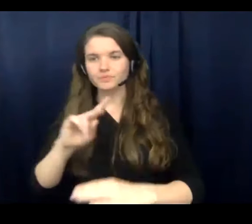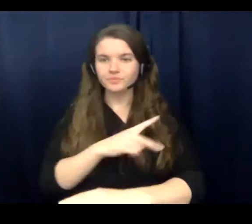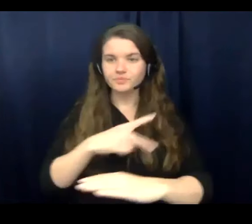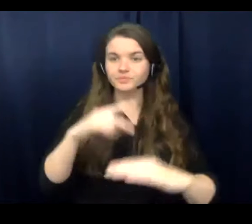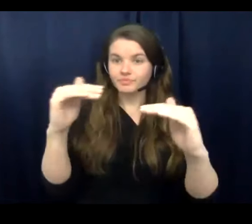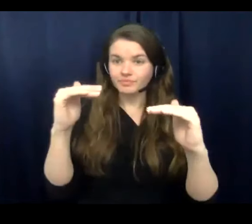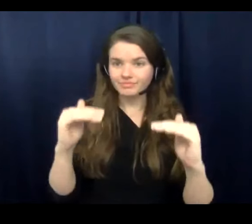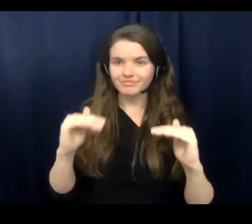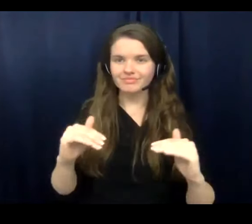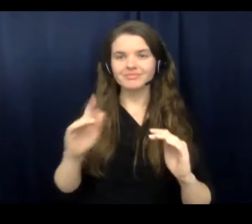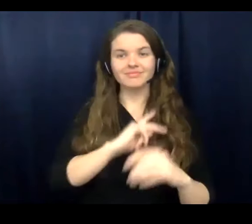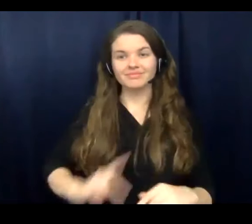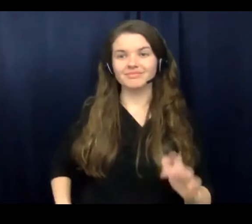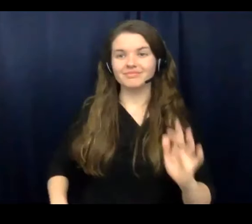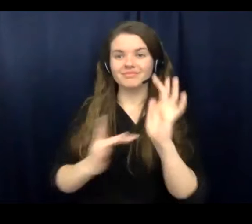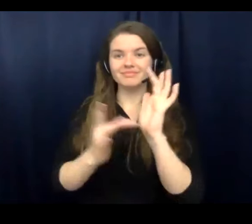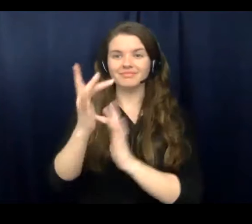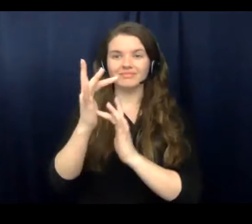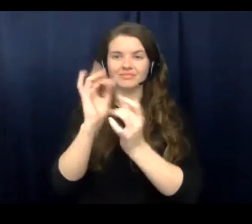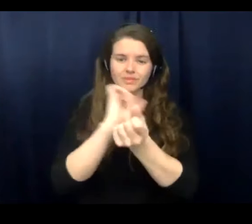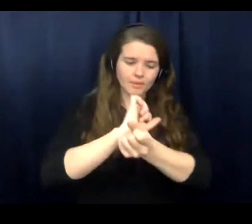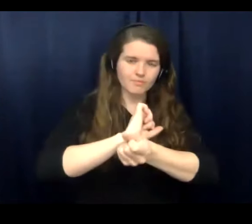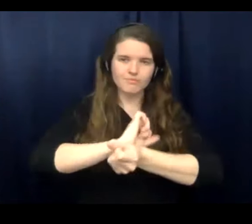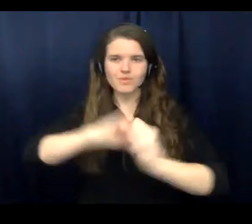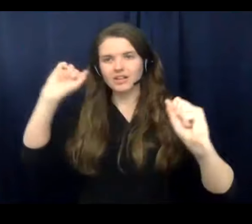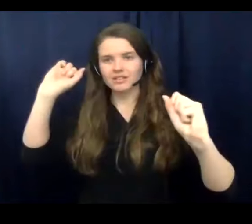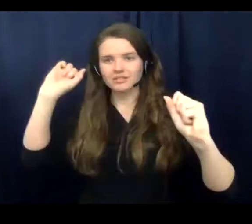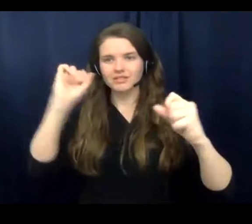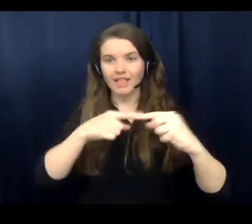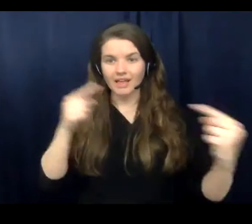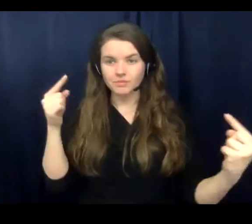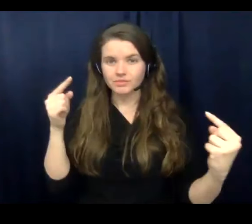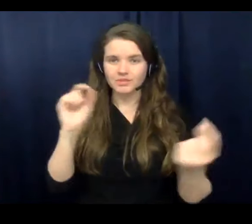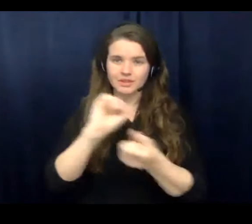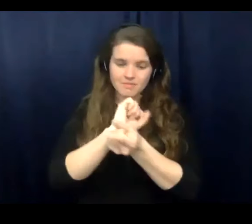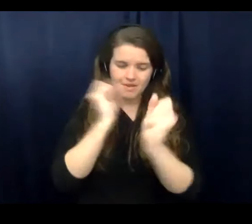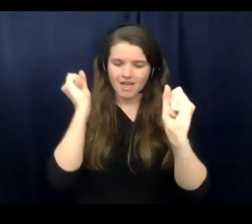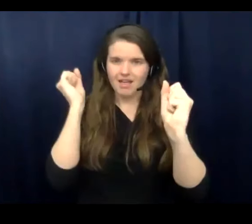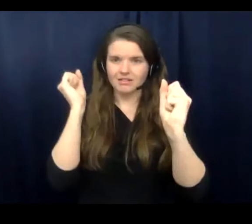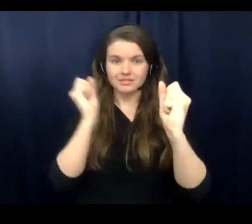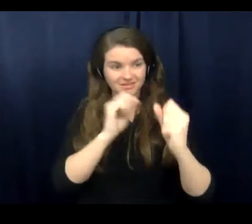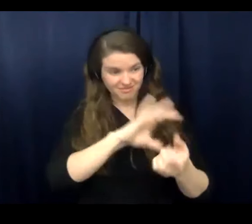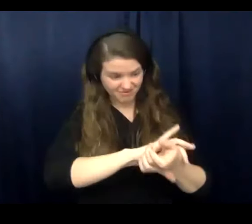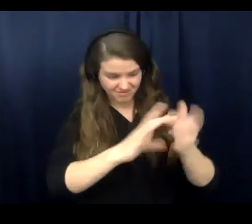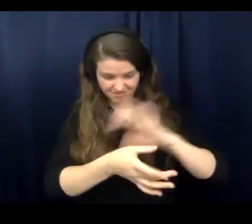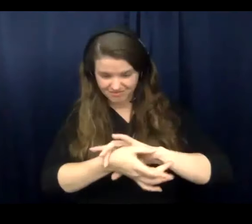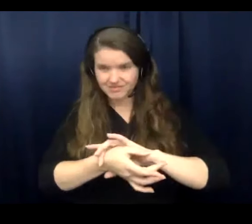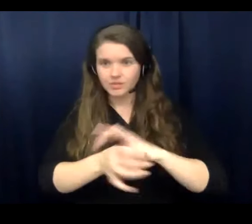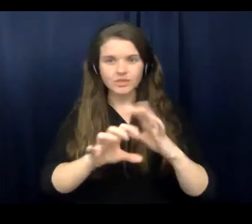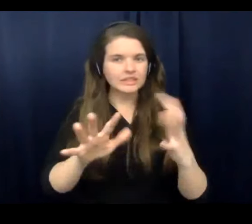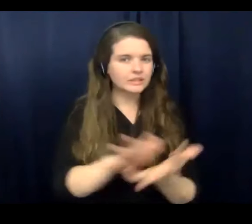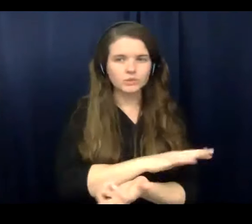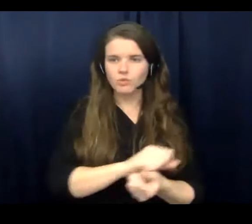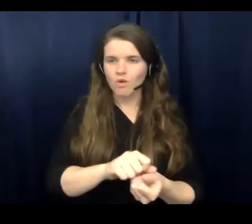the bands of the enemy. He will destroy the bands of the enemy. And he will be the one that says to